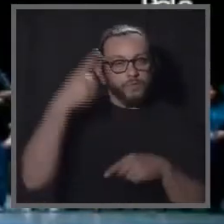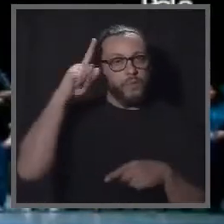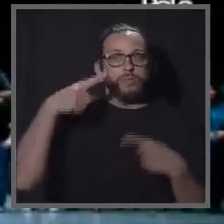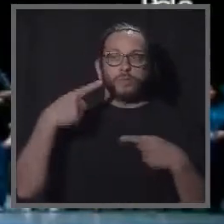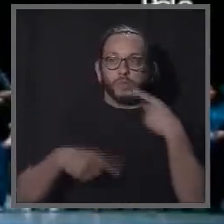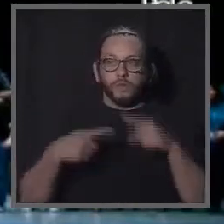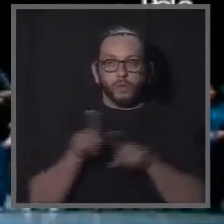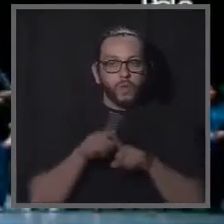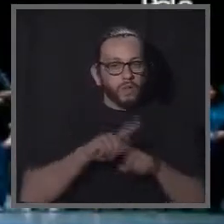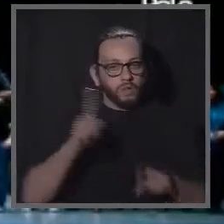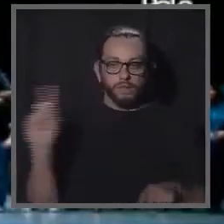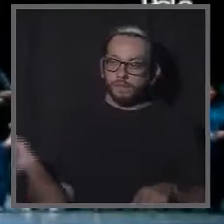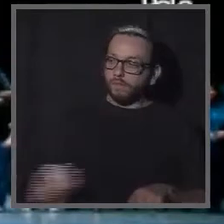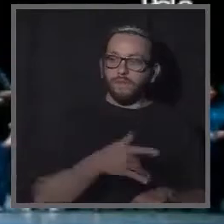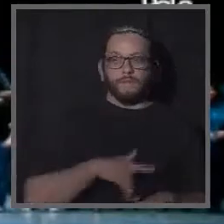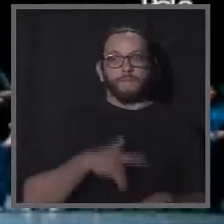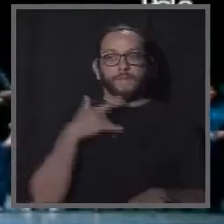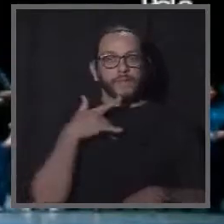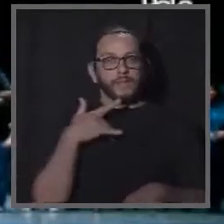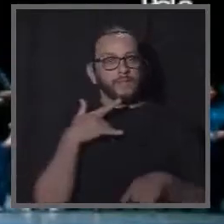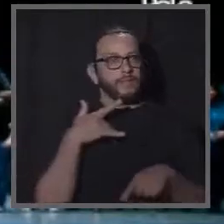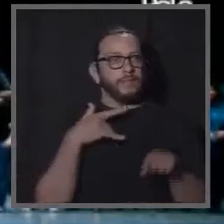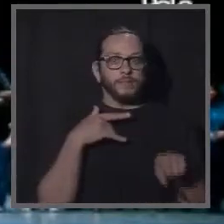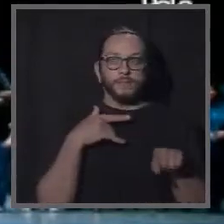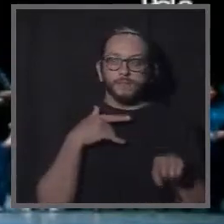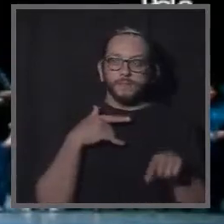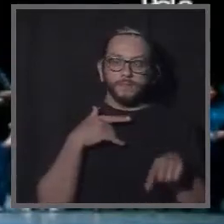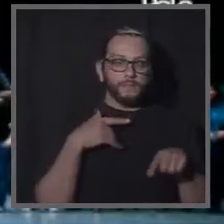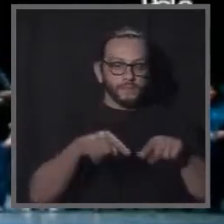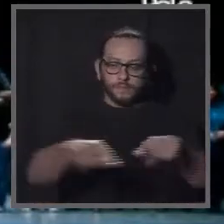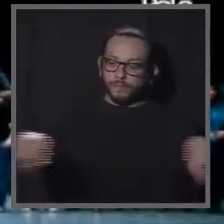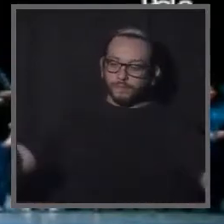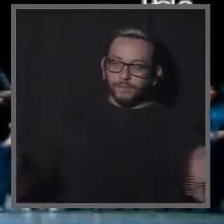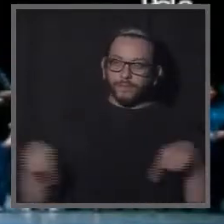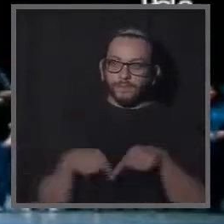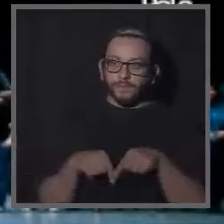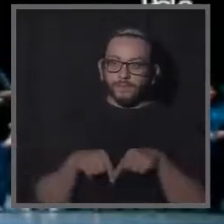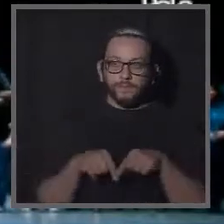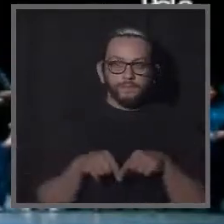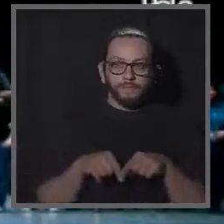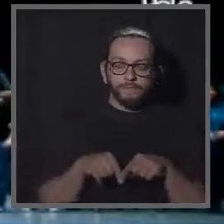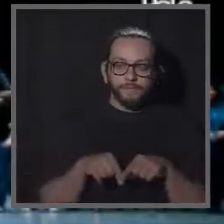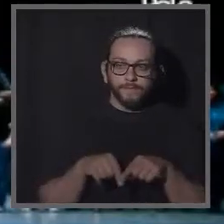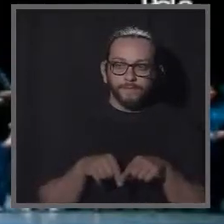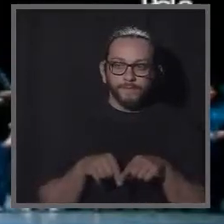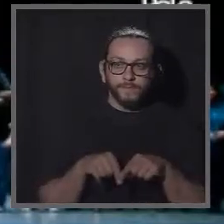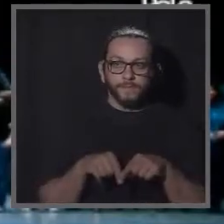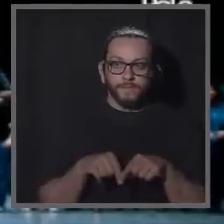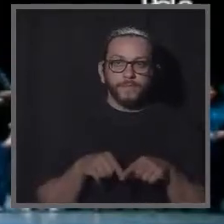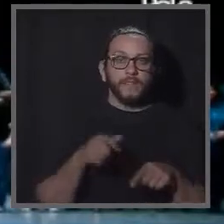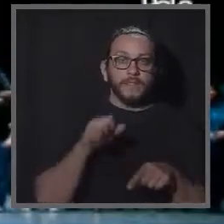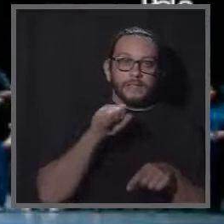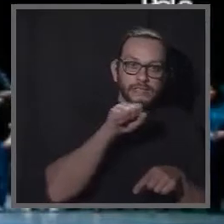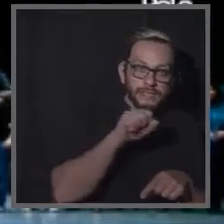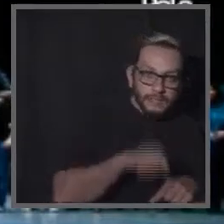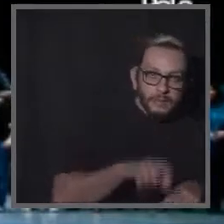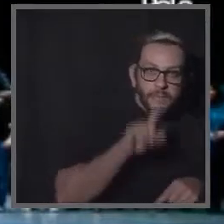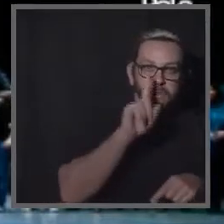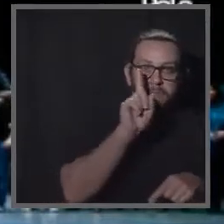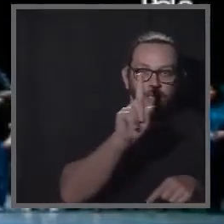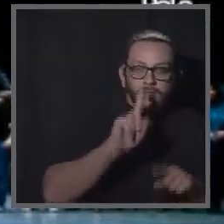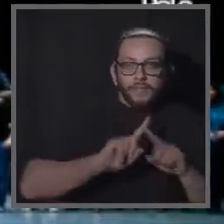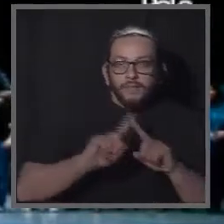these spaces are spaces not only of creation, but also